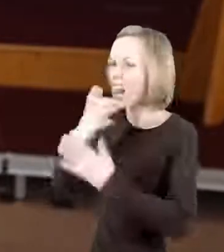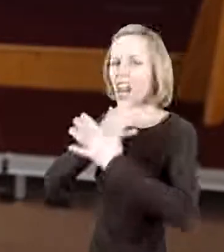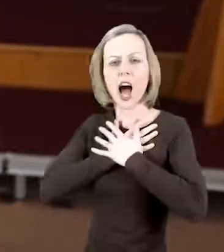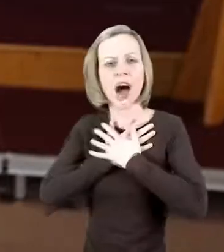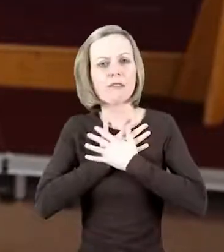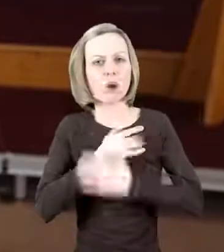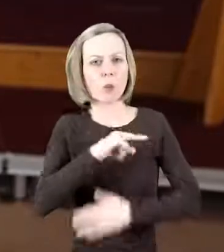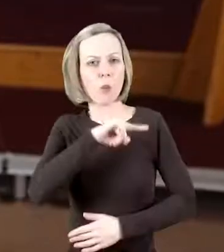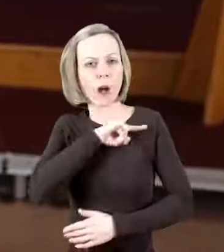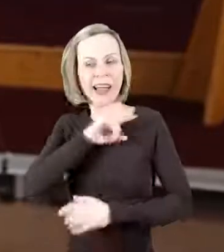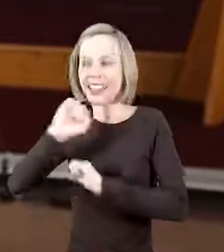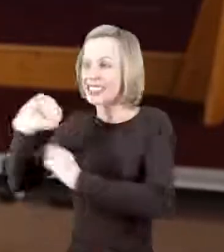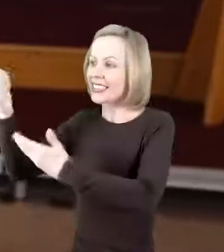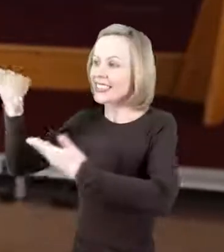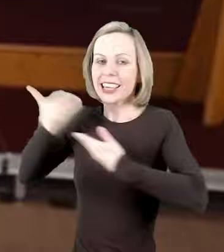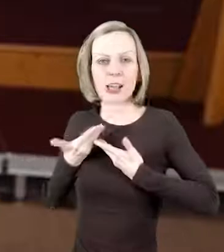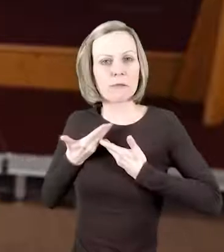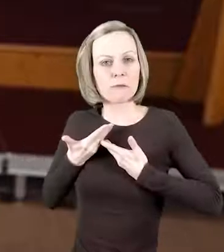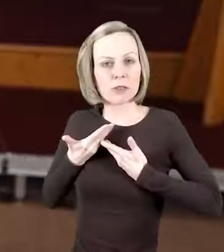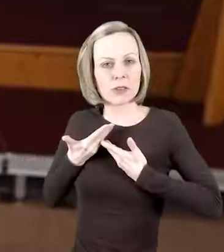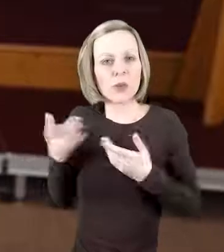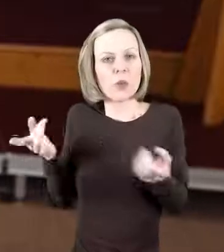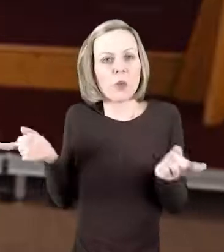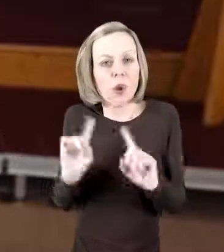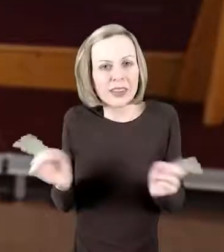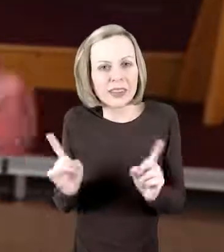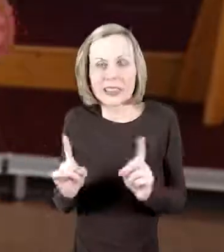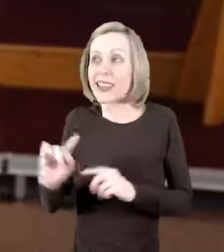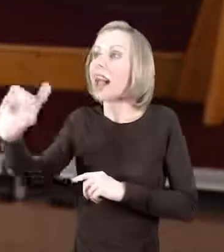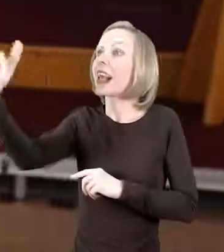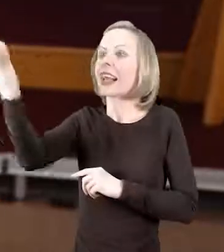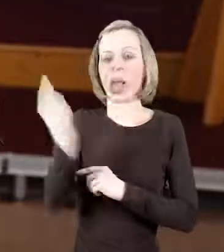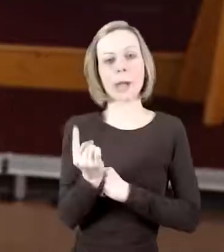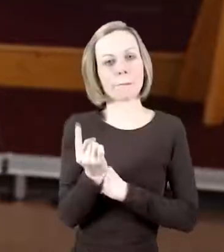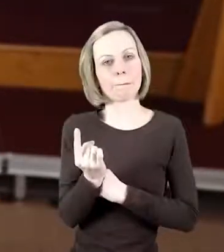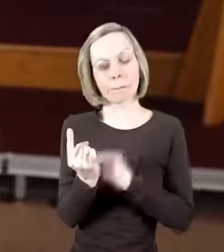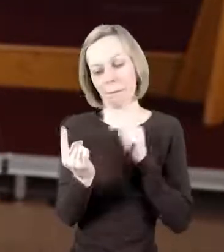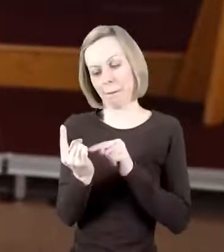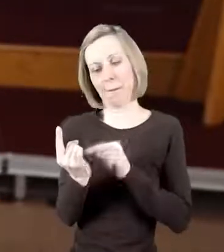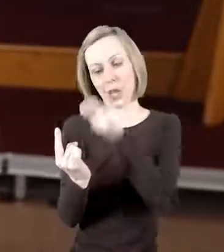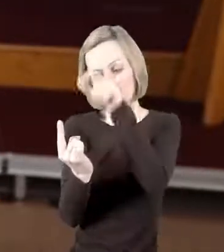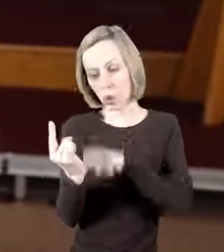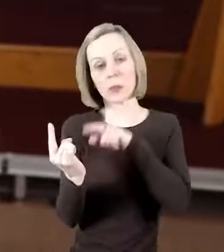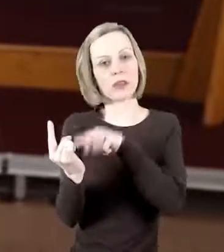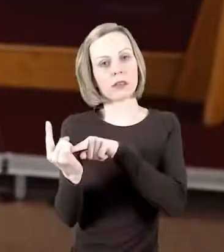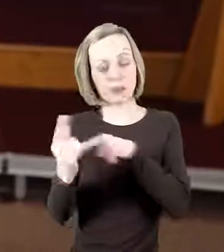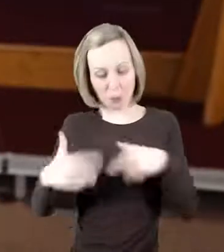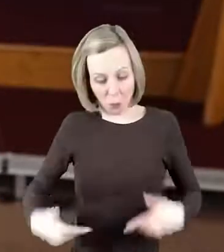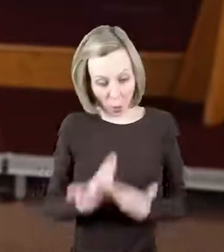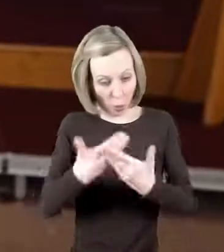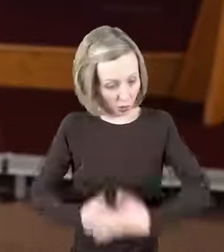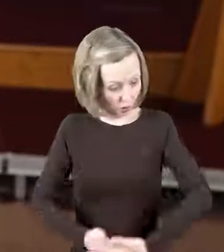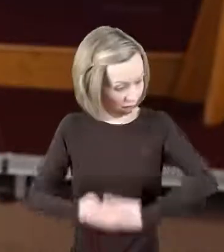is love because his gift to us in Christmas of coming into human